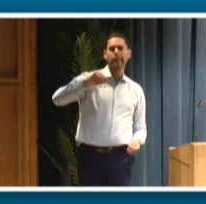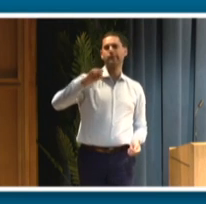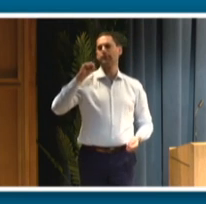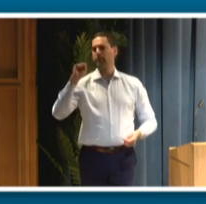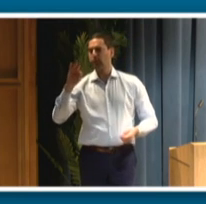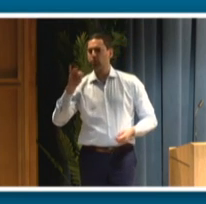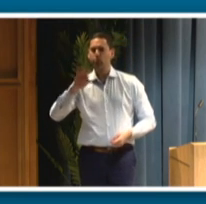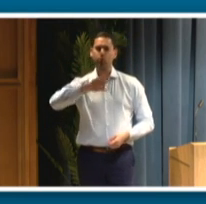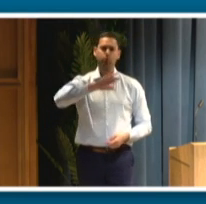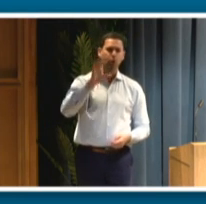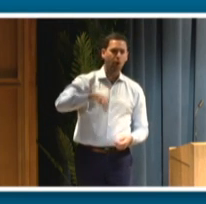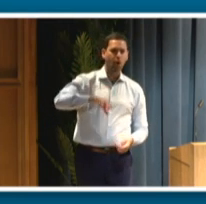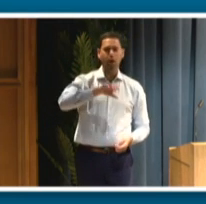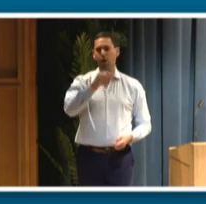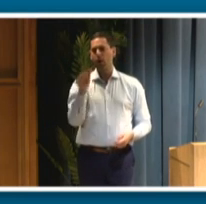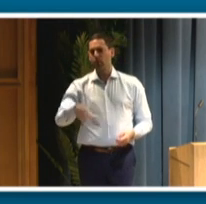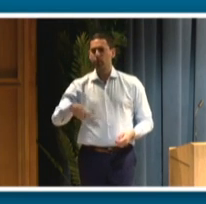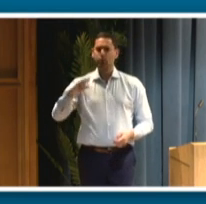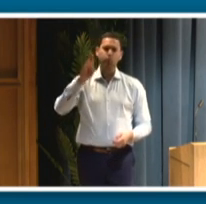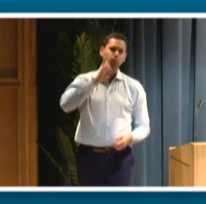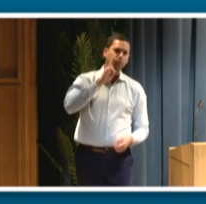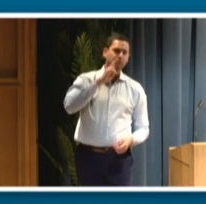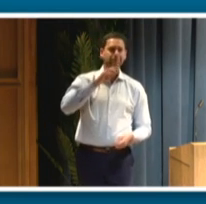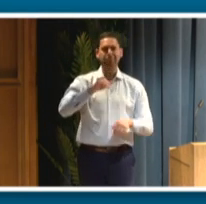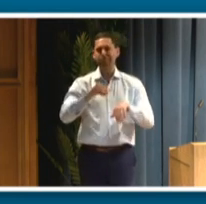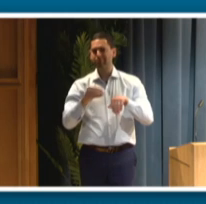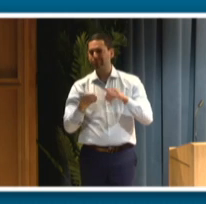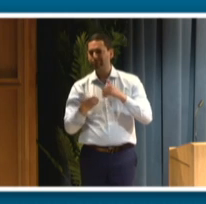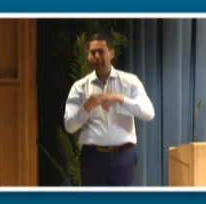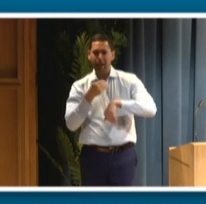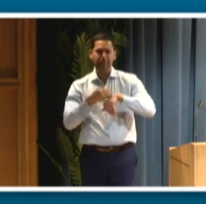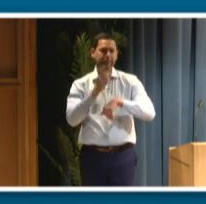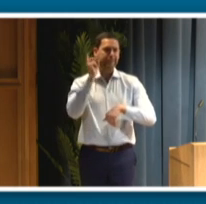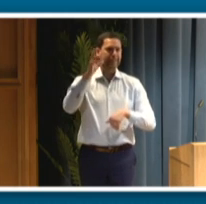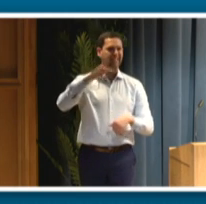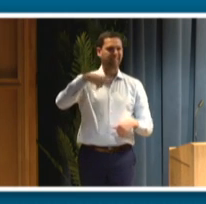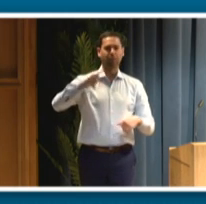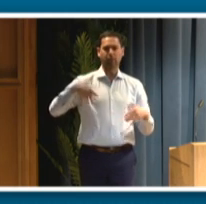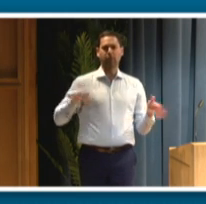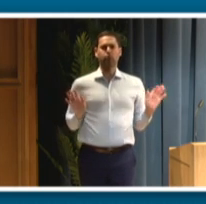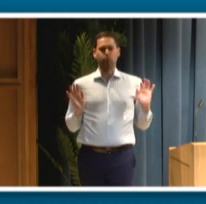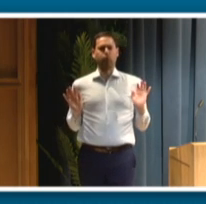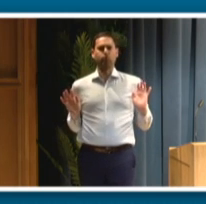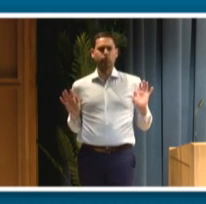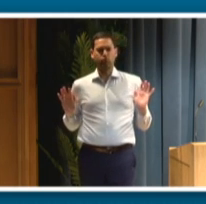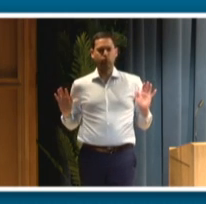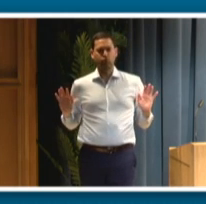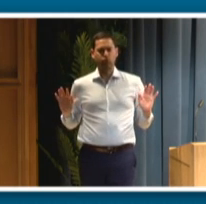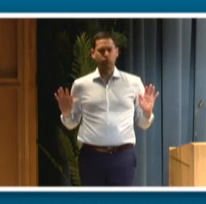Austin, Houston, Miami, DC, Philadelphia. That's it. That's how that goes, right? Like,